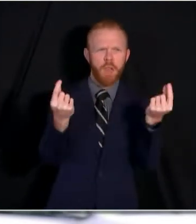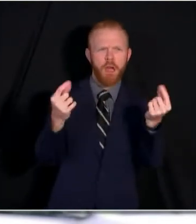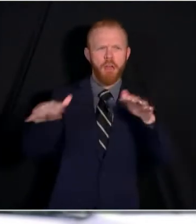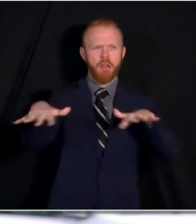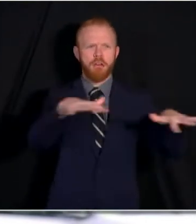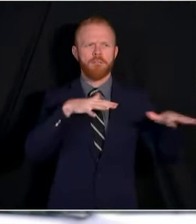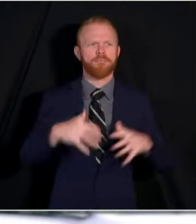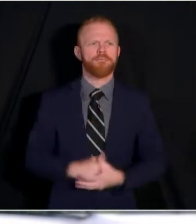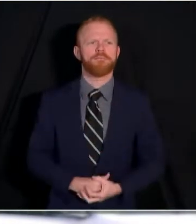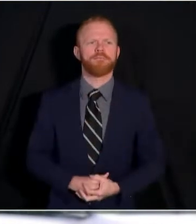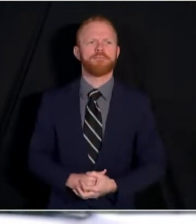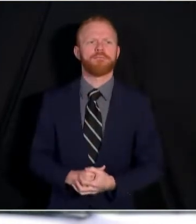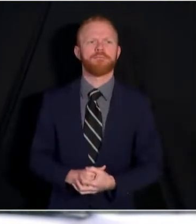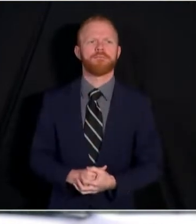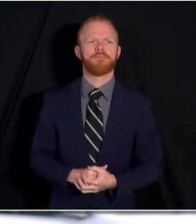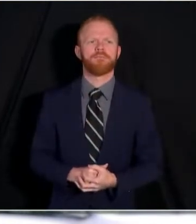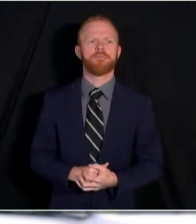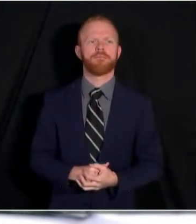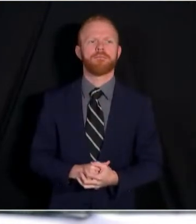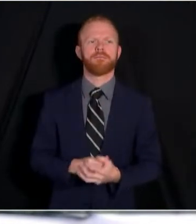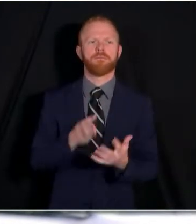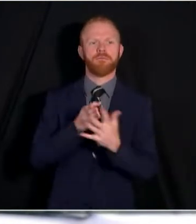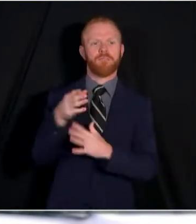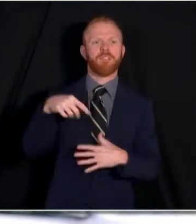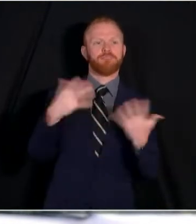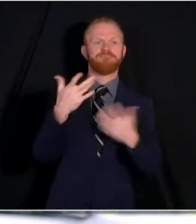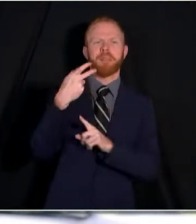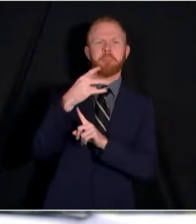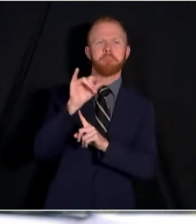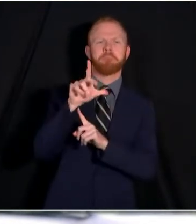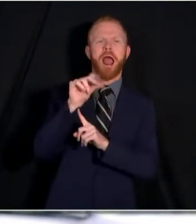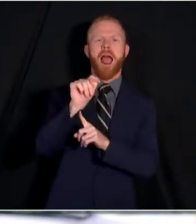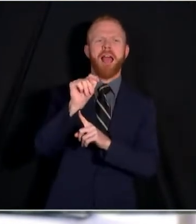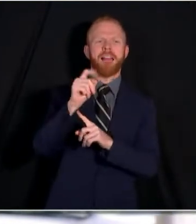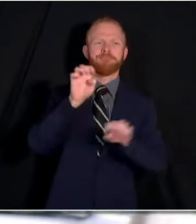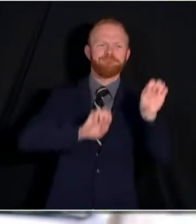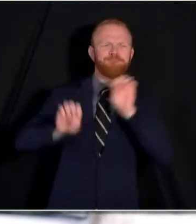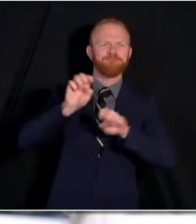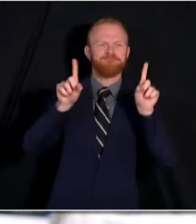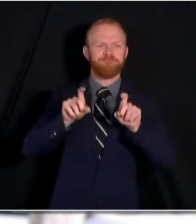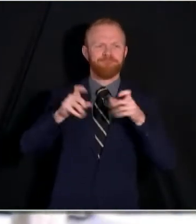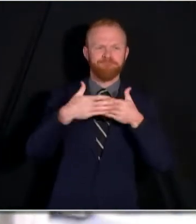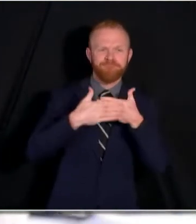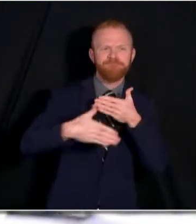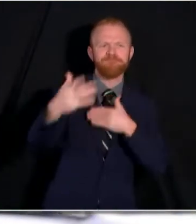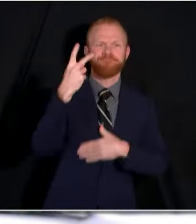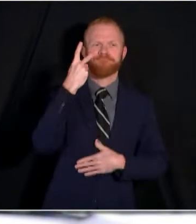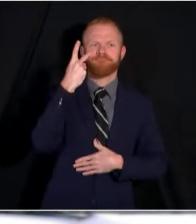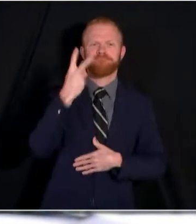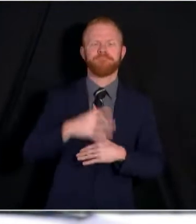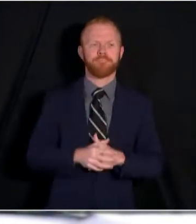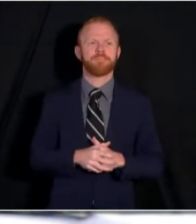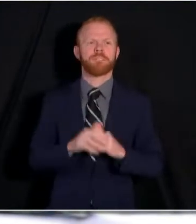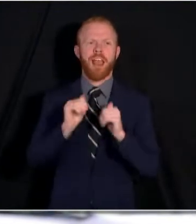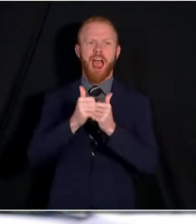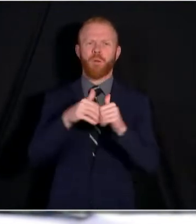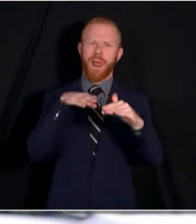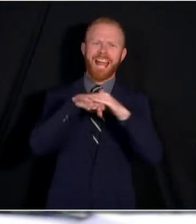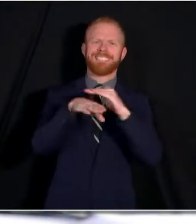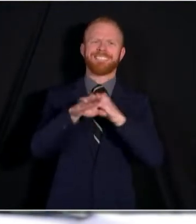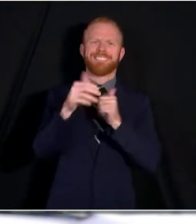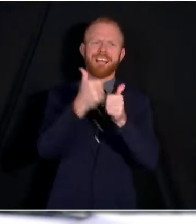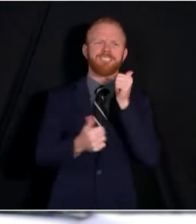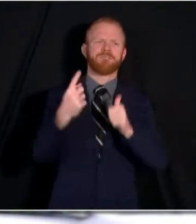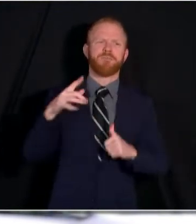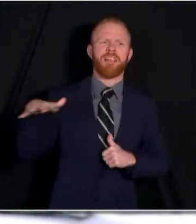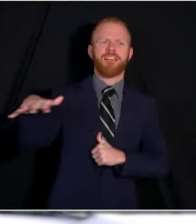provide personnel and vaccine above and beyond the state's allocation, which is important. So this will not impact